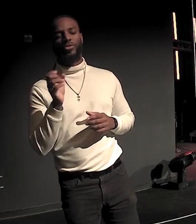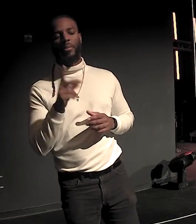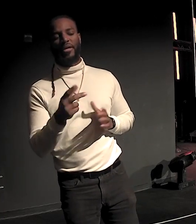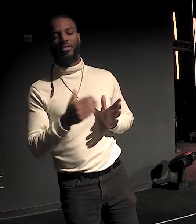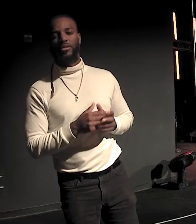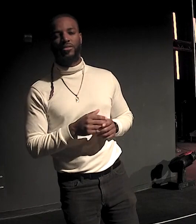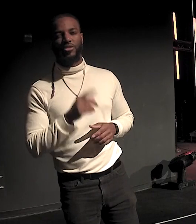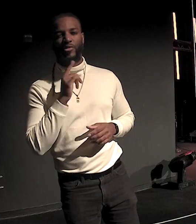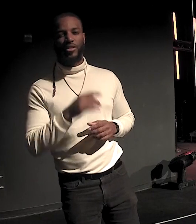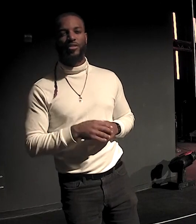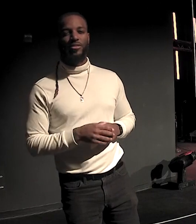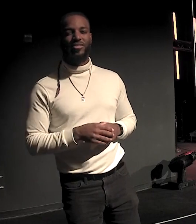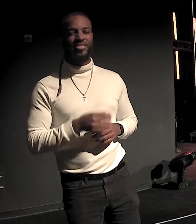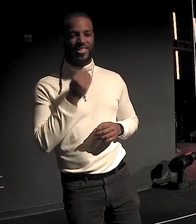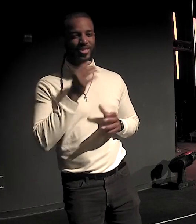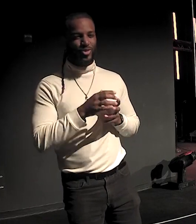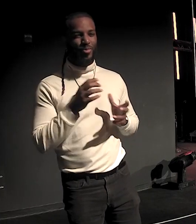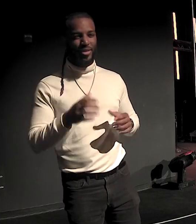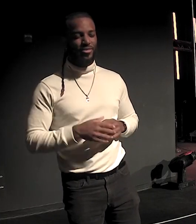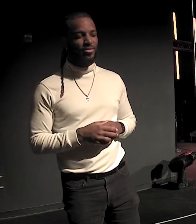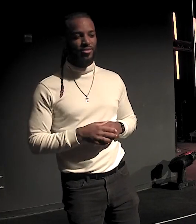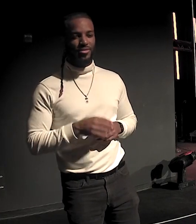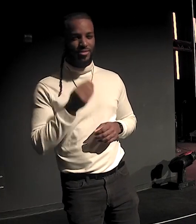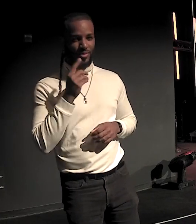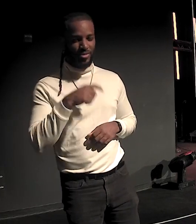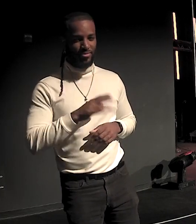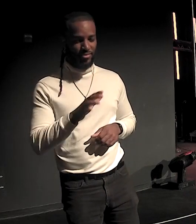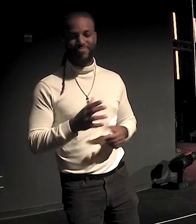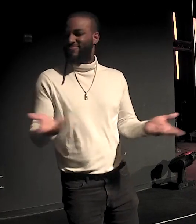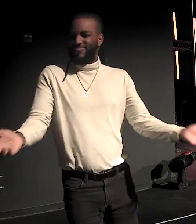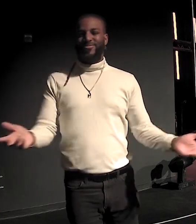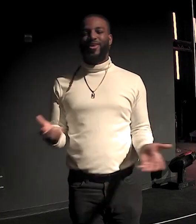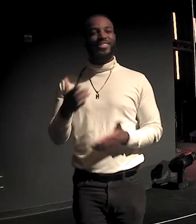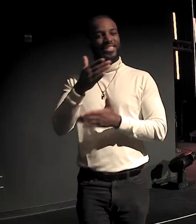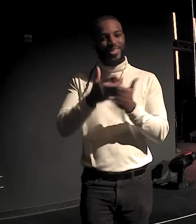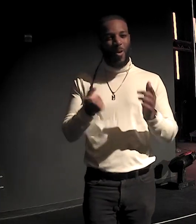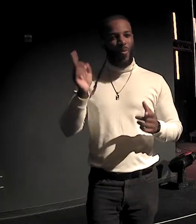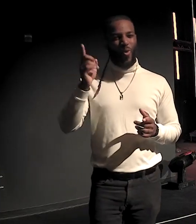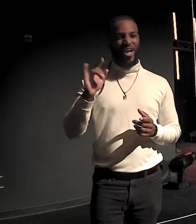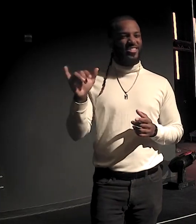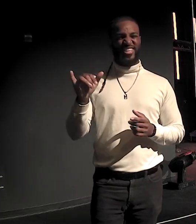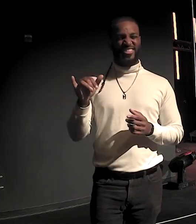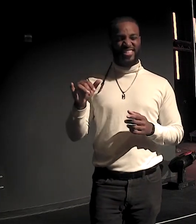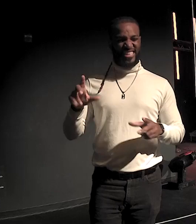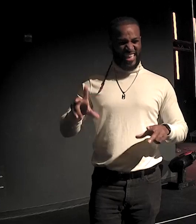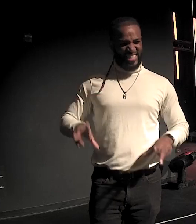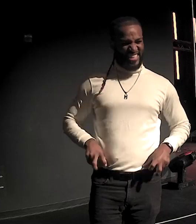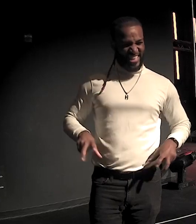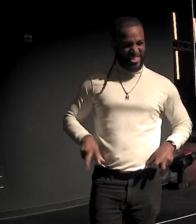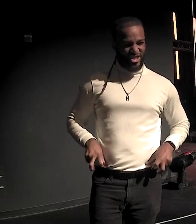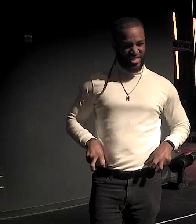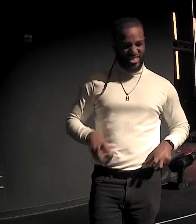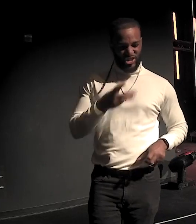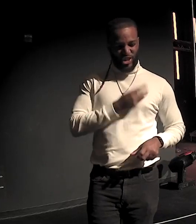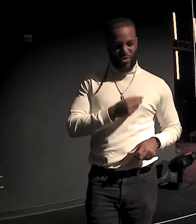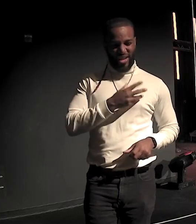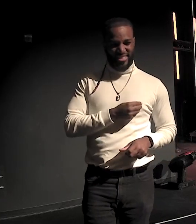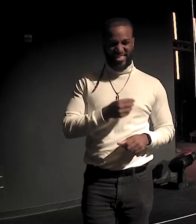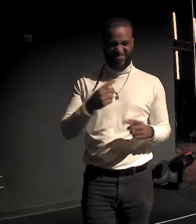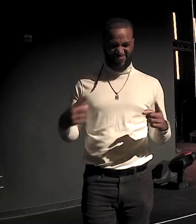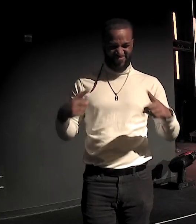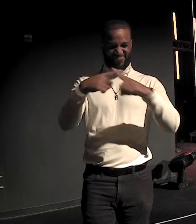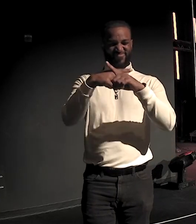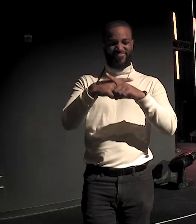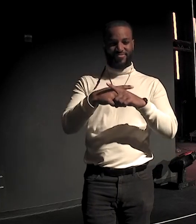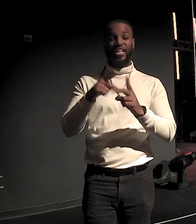again? Really? Let's put a lock on that thing, right? And so somewhere there's this like stingy generosity because we either